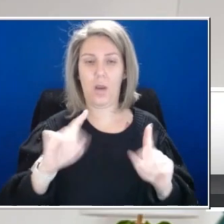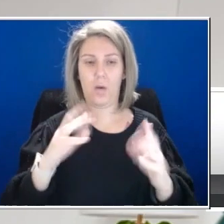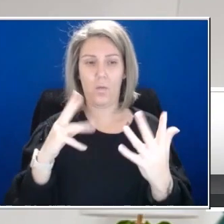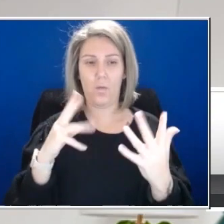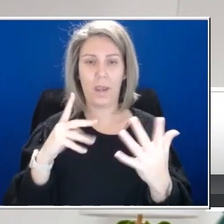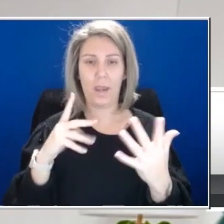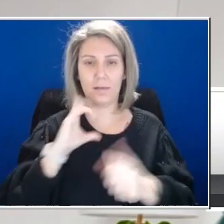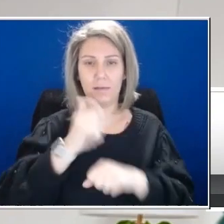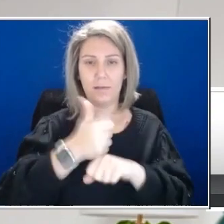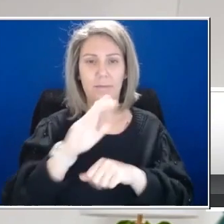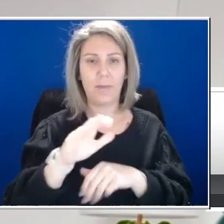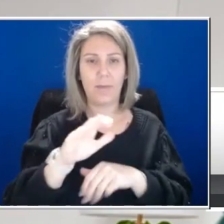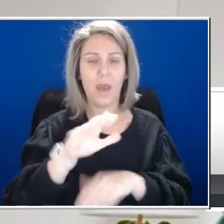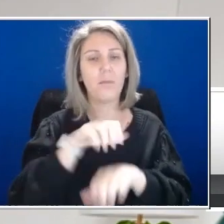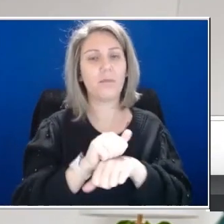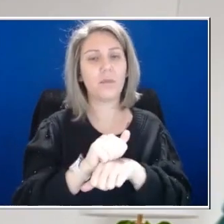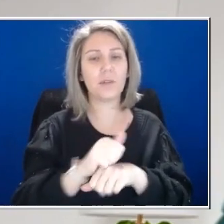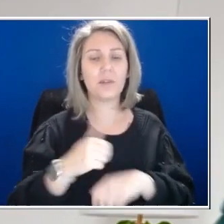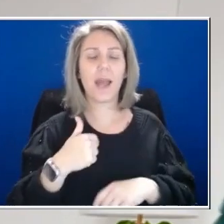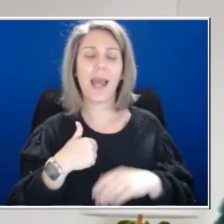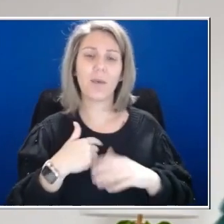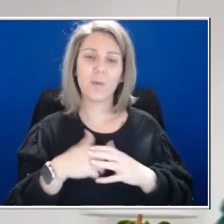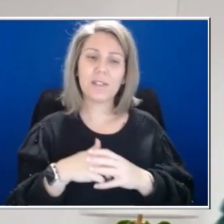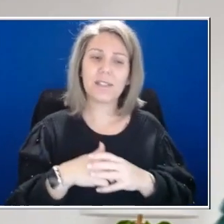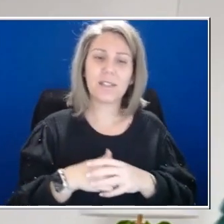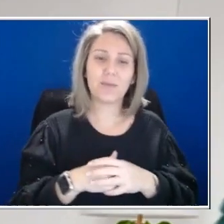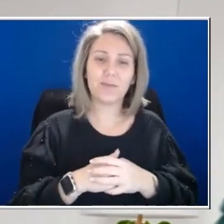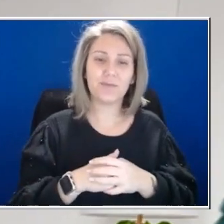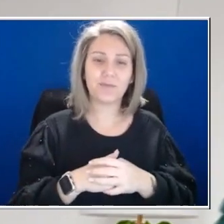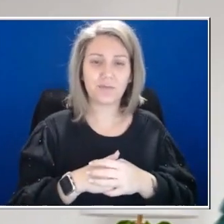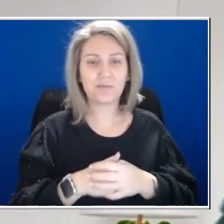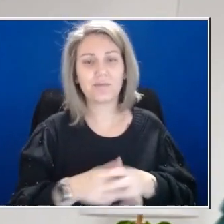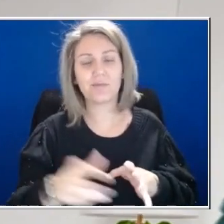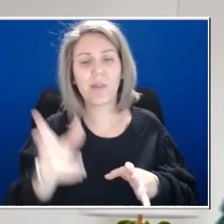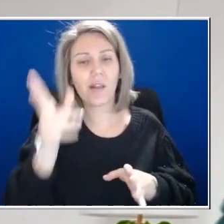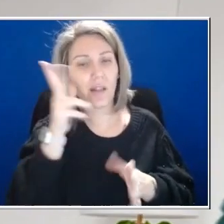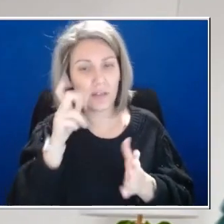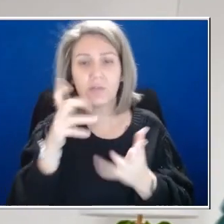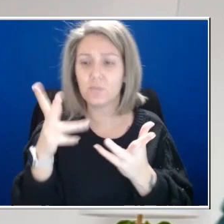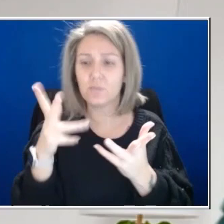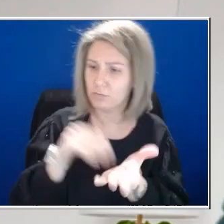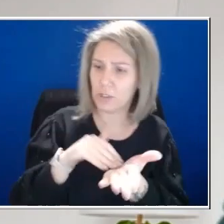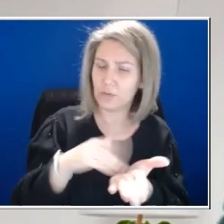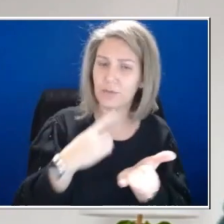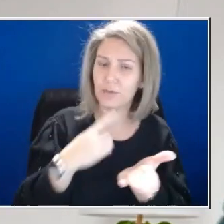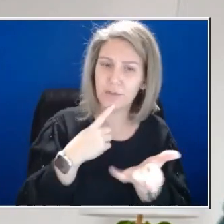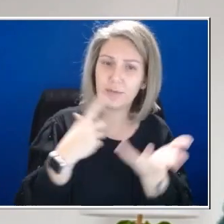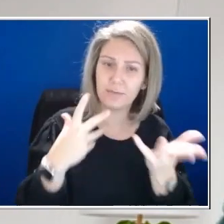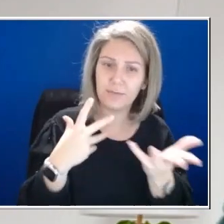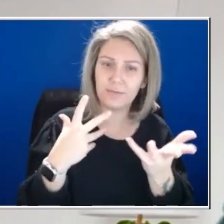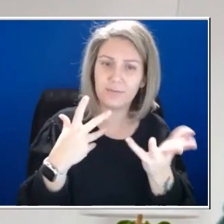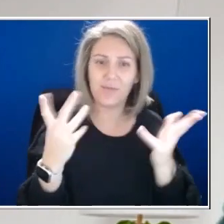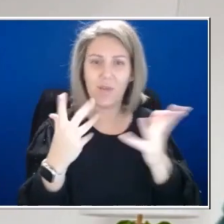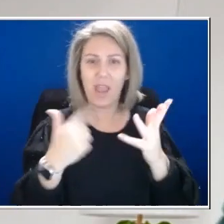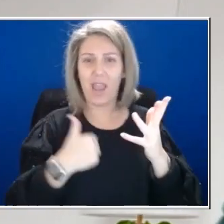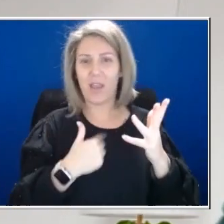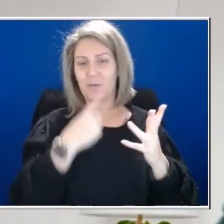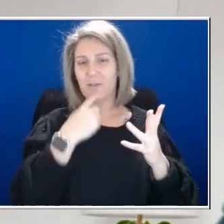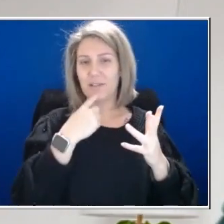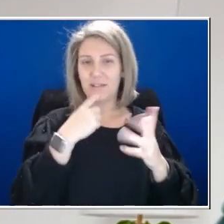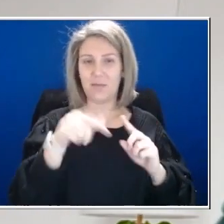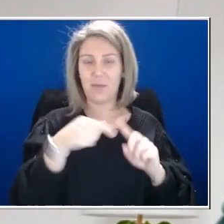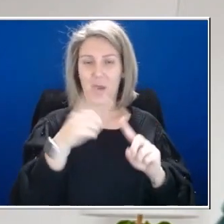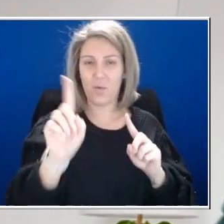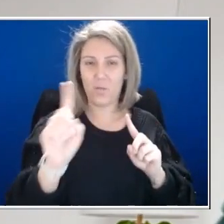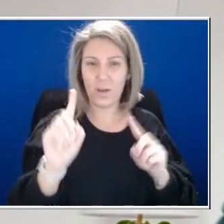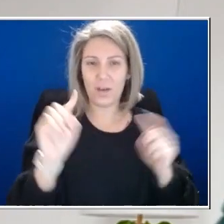appointment, I was listening to what the doctor was saying, because what I was saying about where my